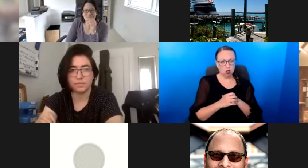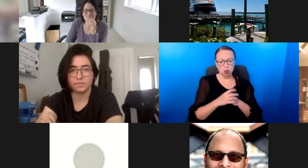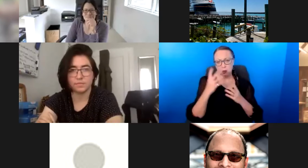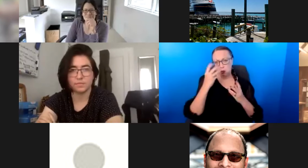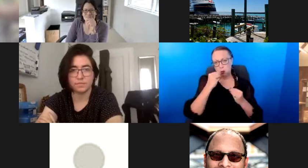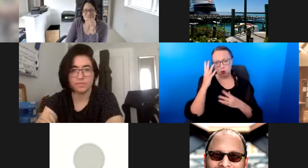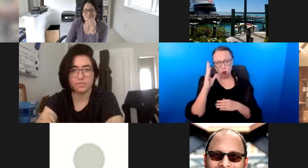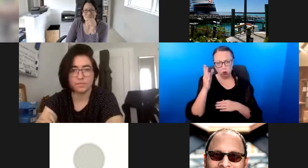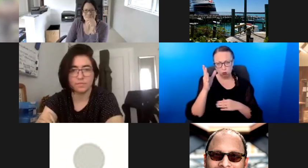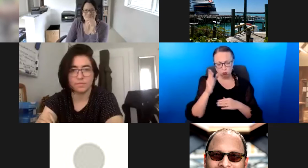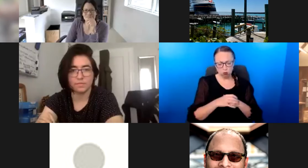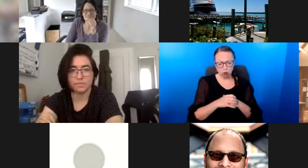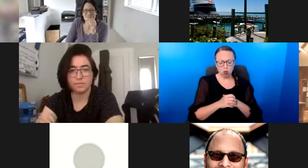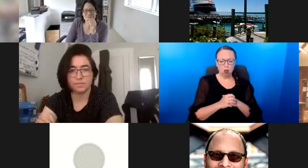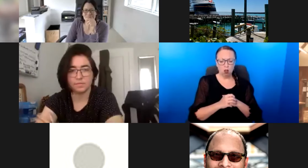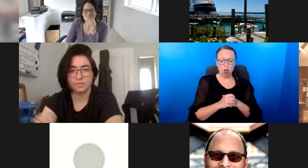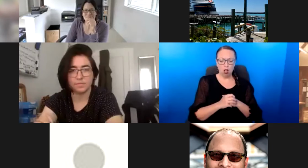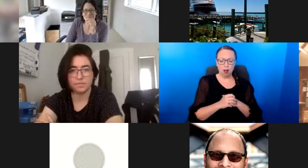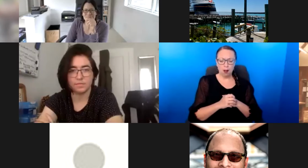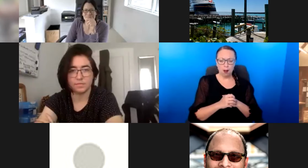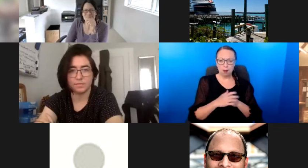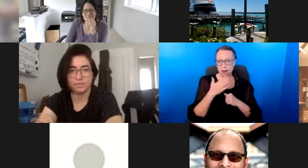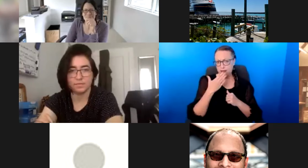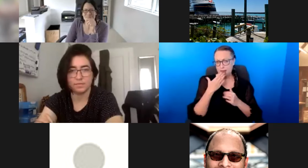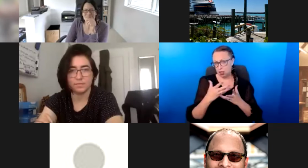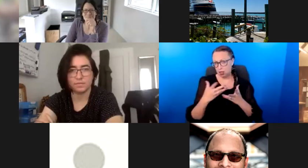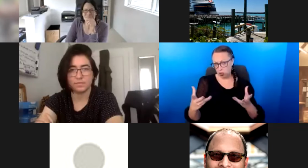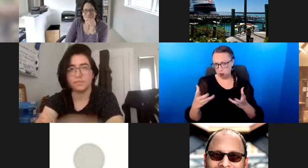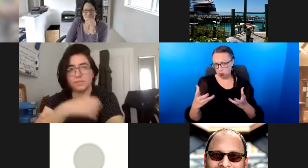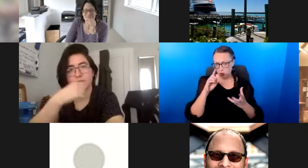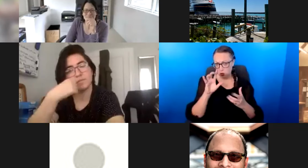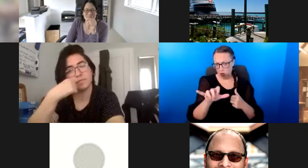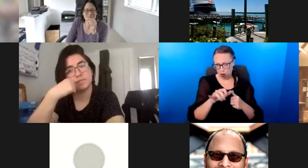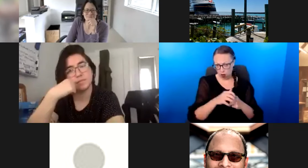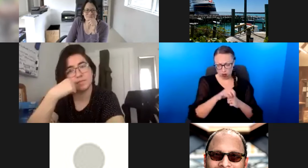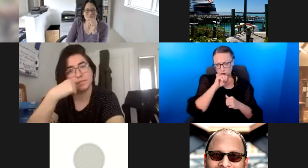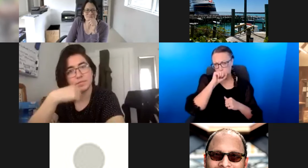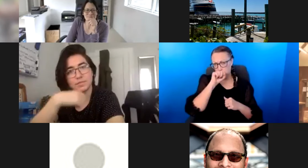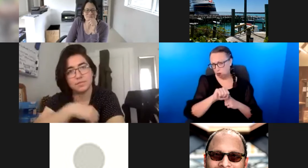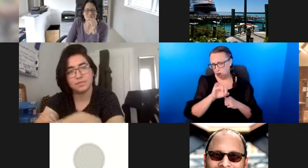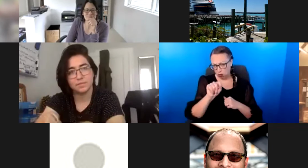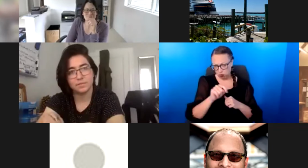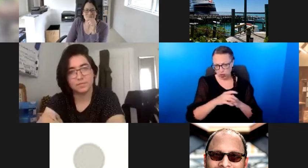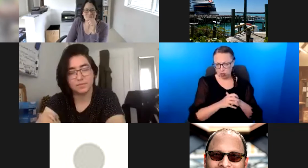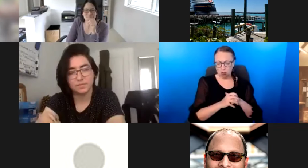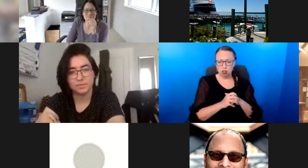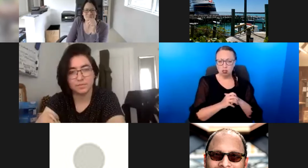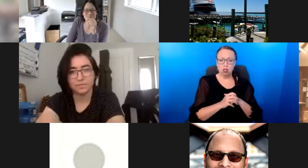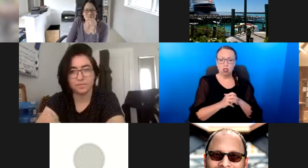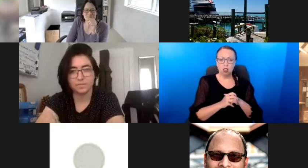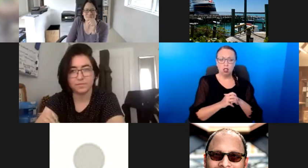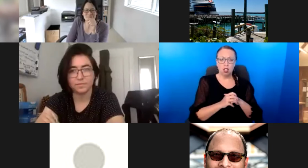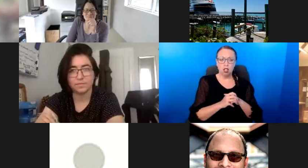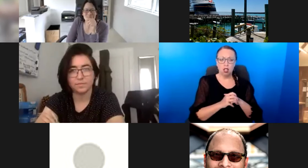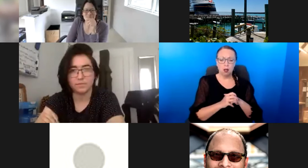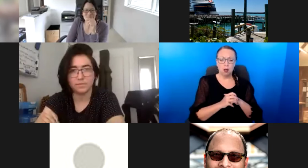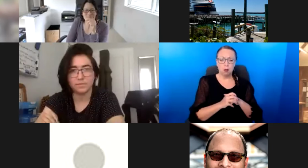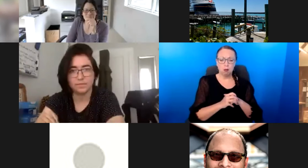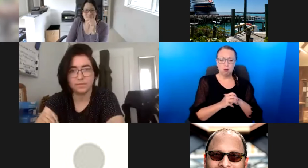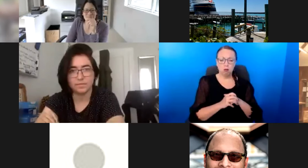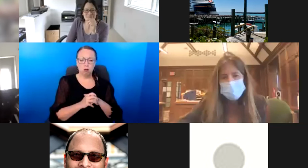talk. So thank you very much for that. I loved it. And I certainly plan